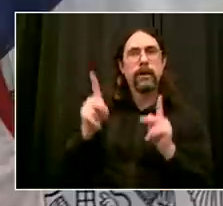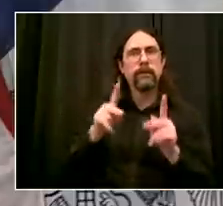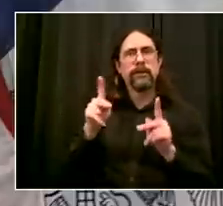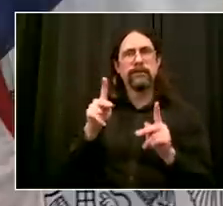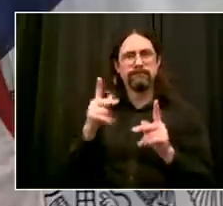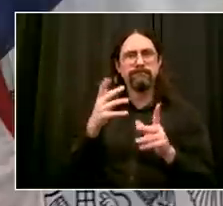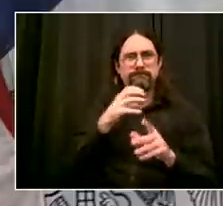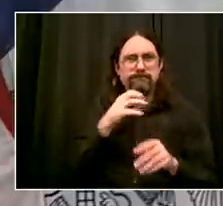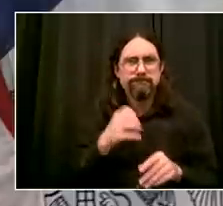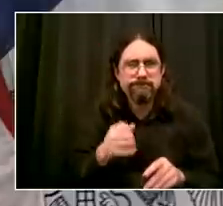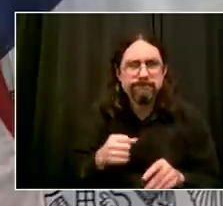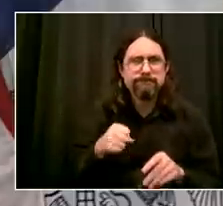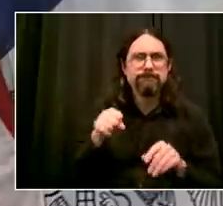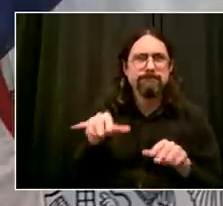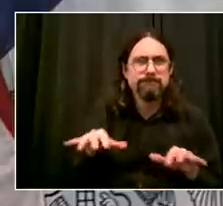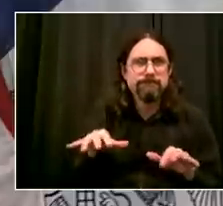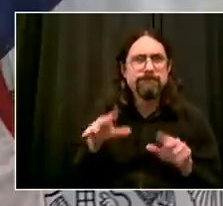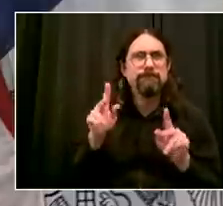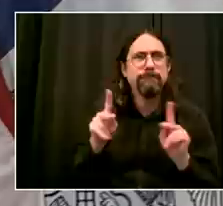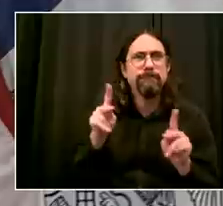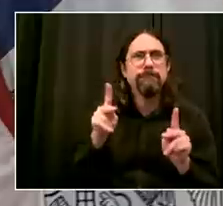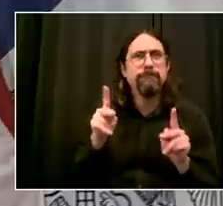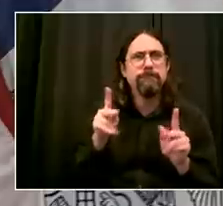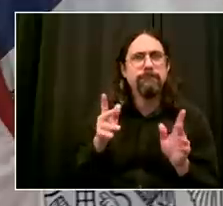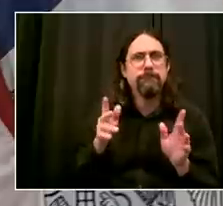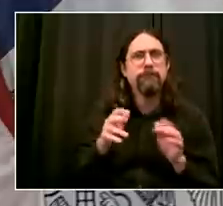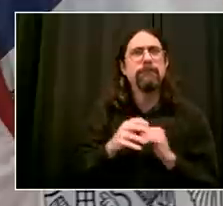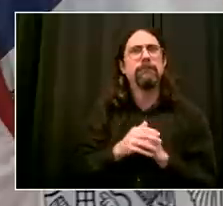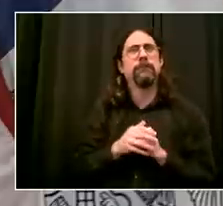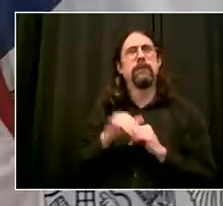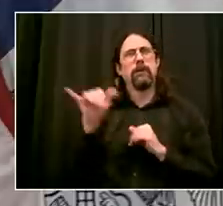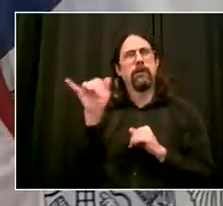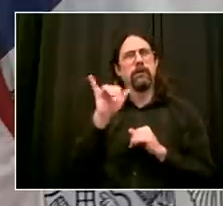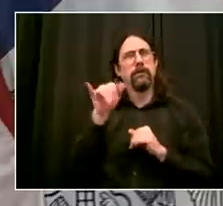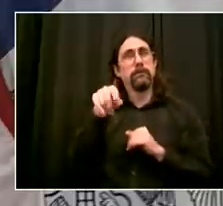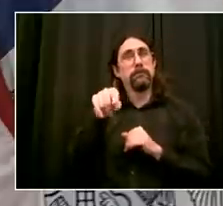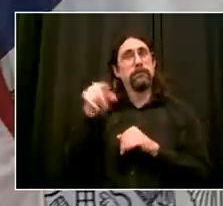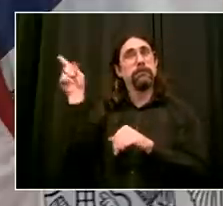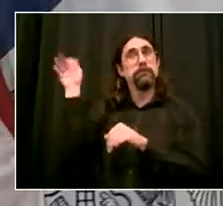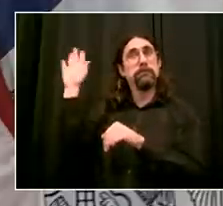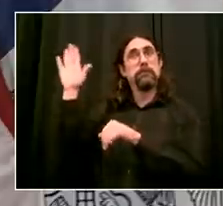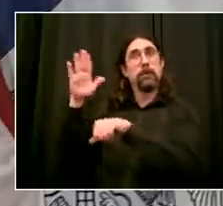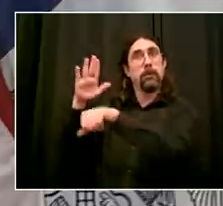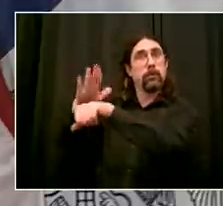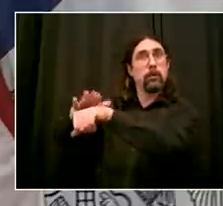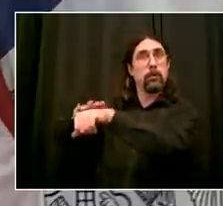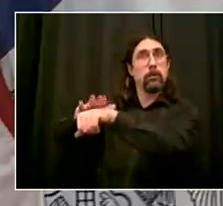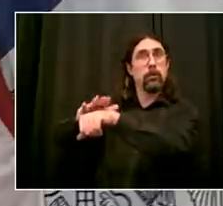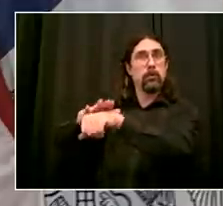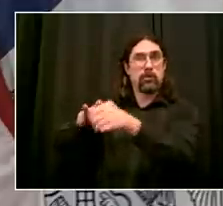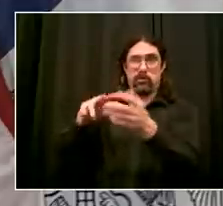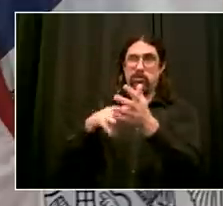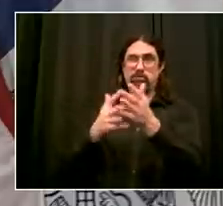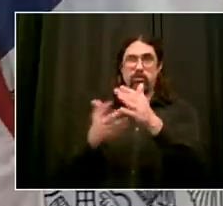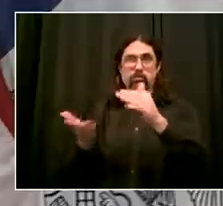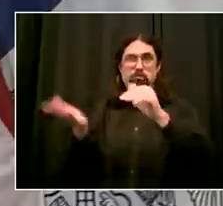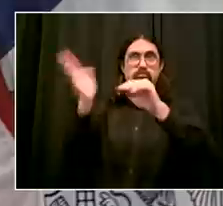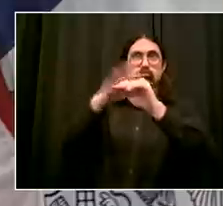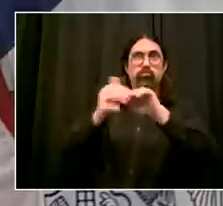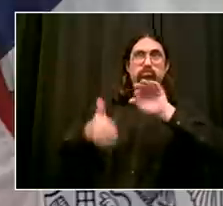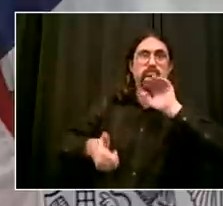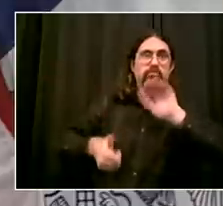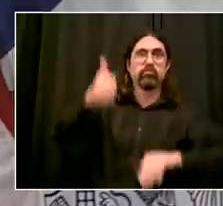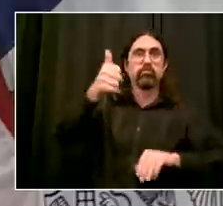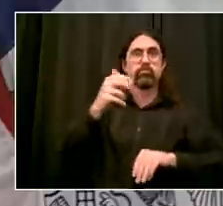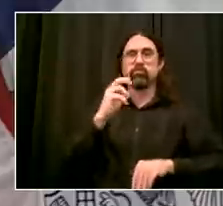saw in the spring? I'll have the commissioner reiterate who he is focused on, who